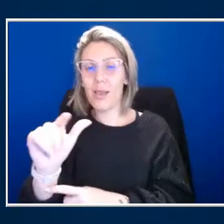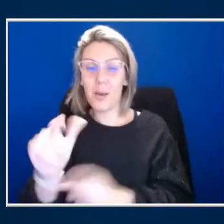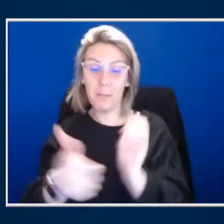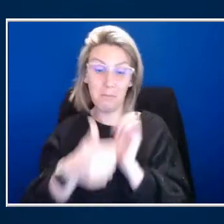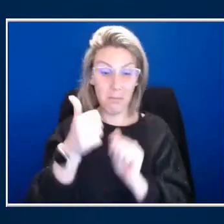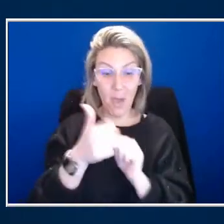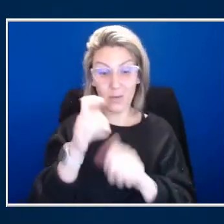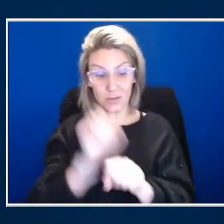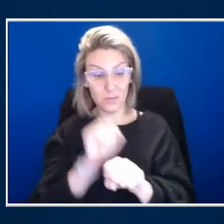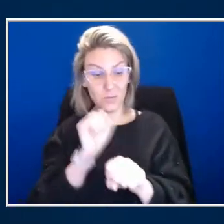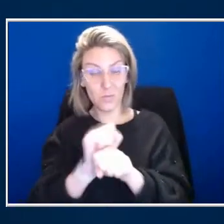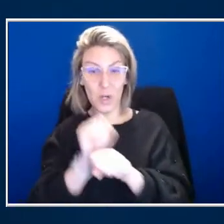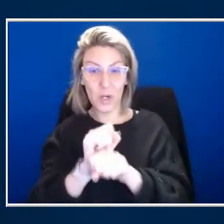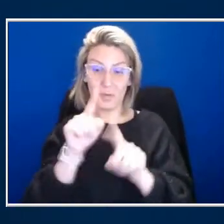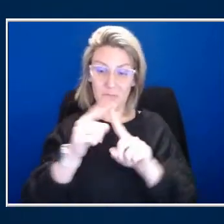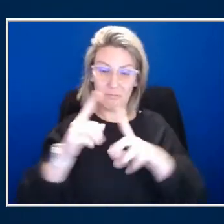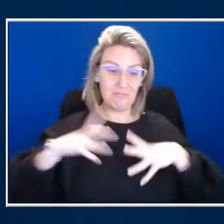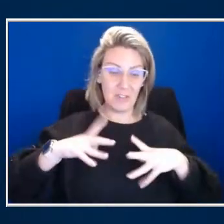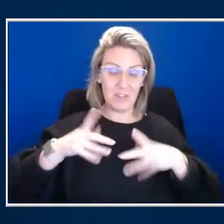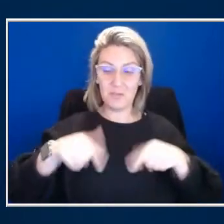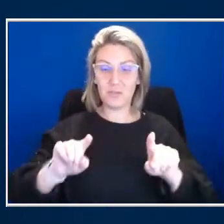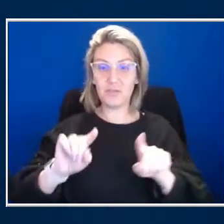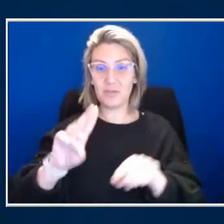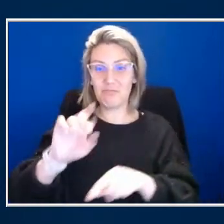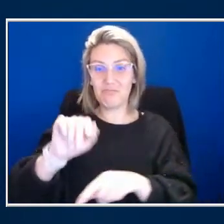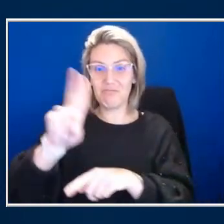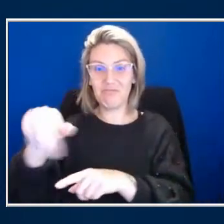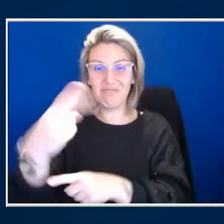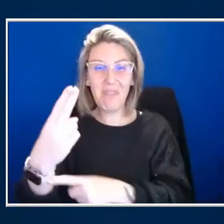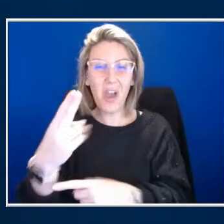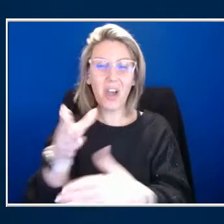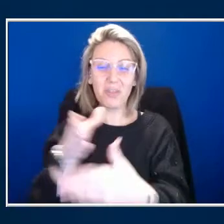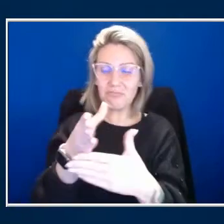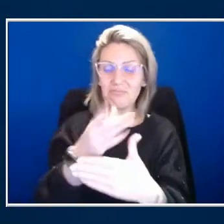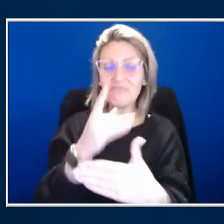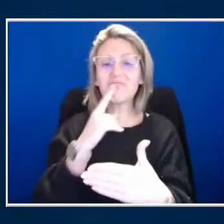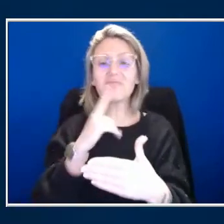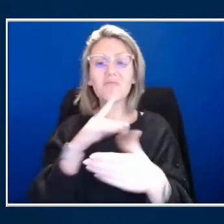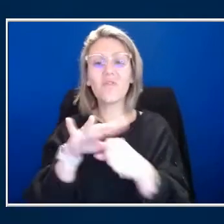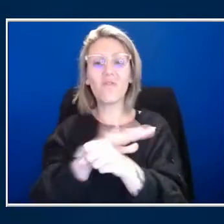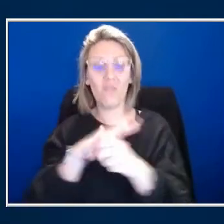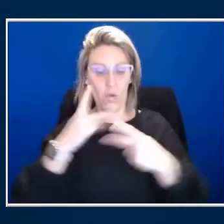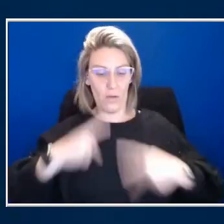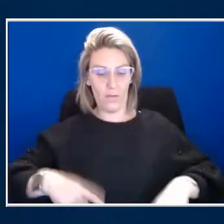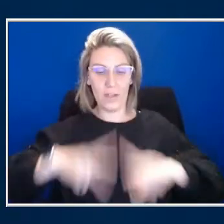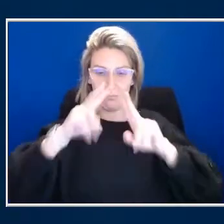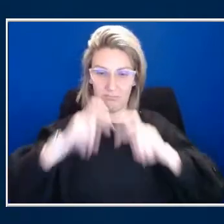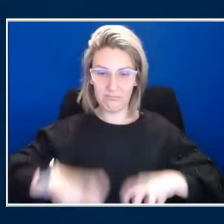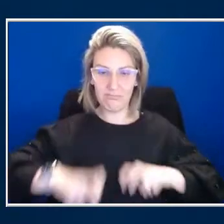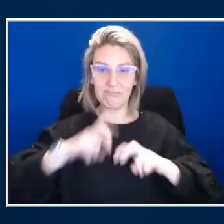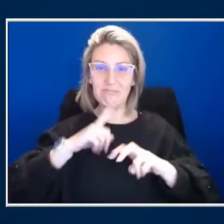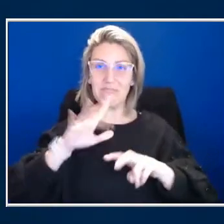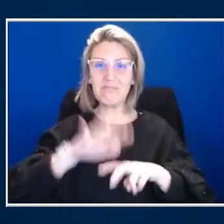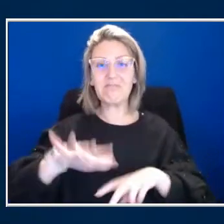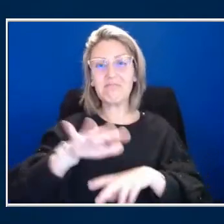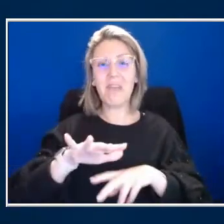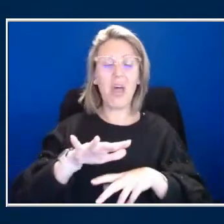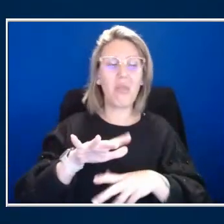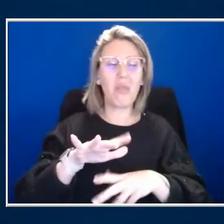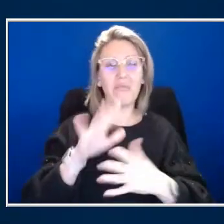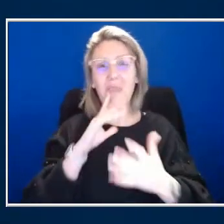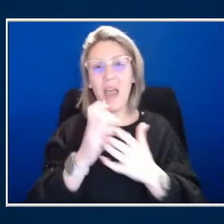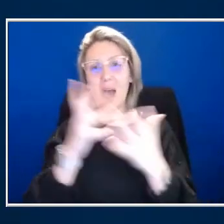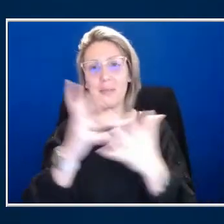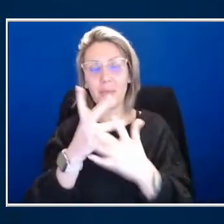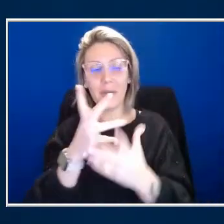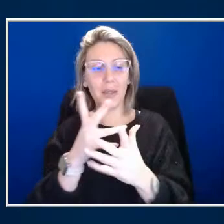in March, where doctors give full physicals to about 330 players. By now, the Chiefs have a plan for who they want